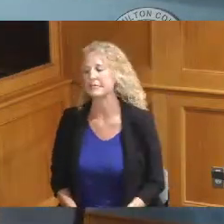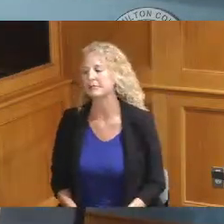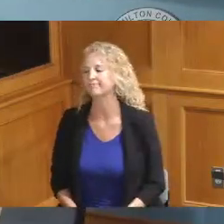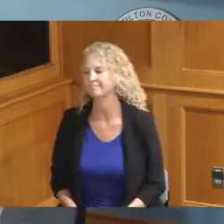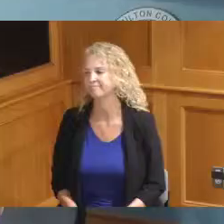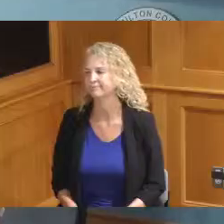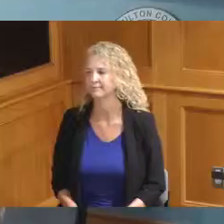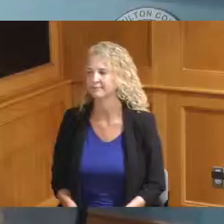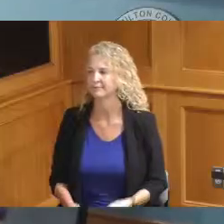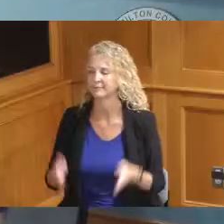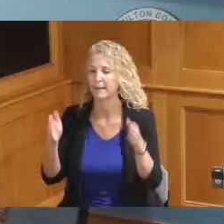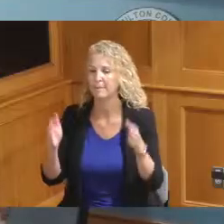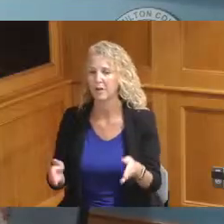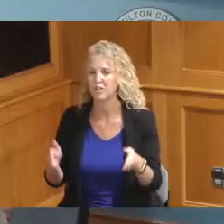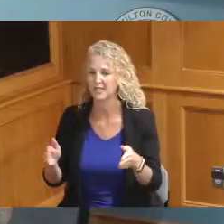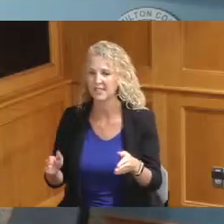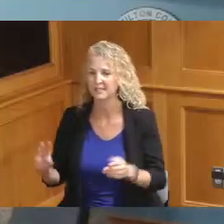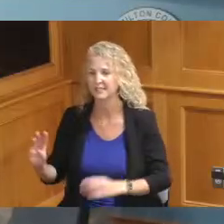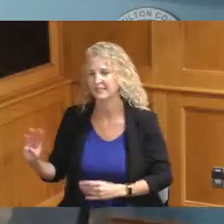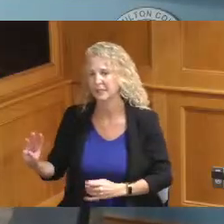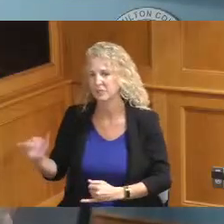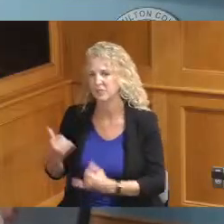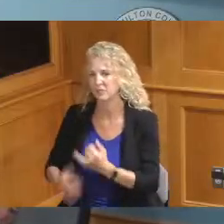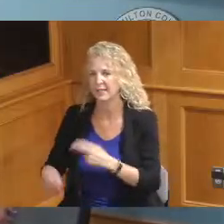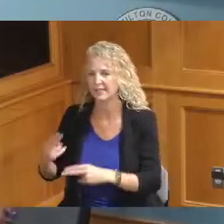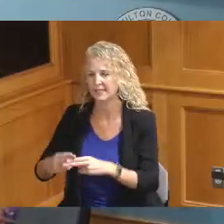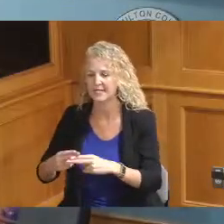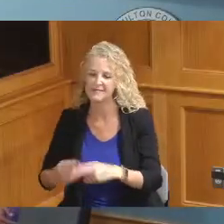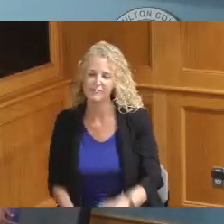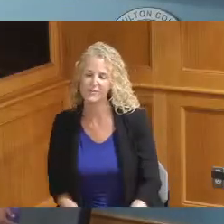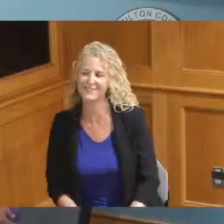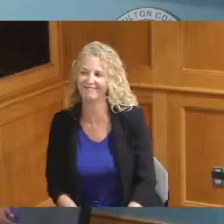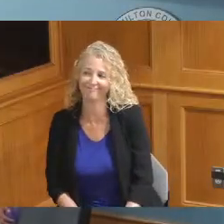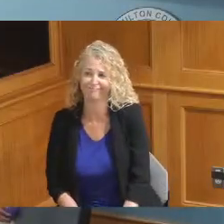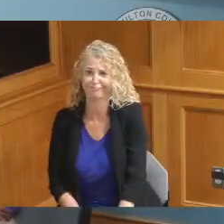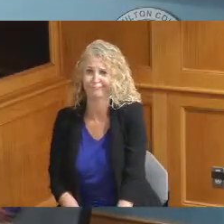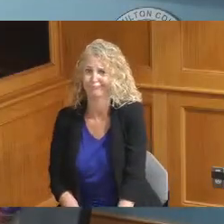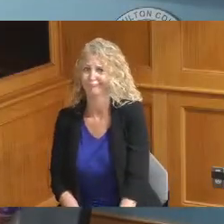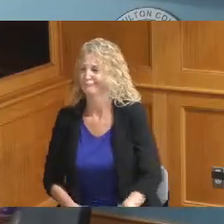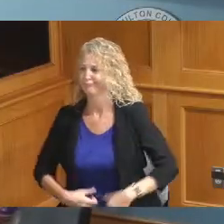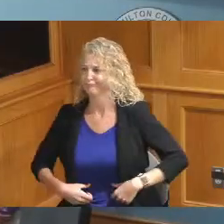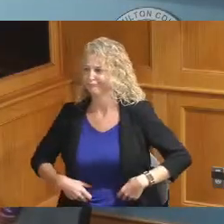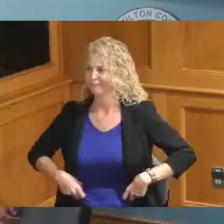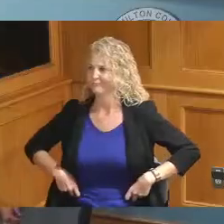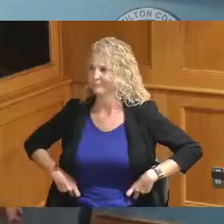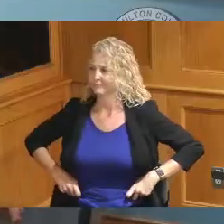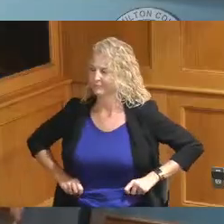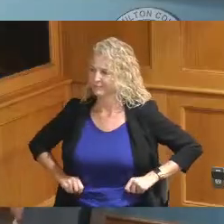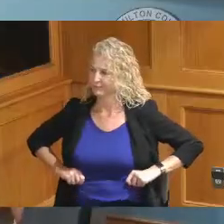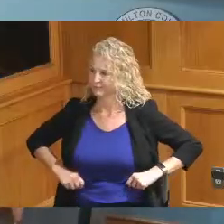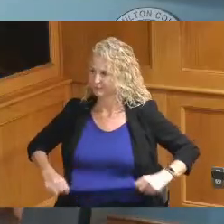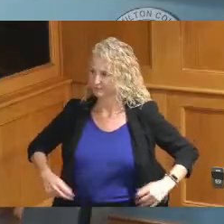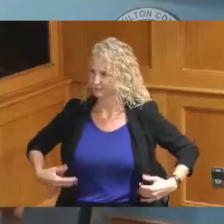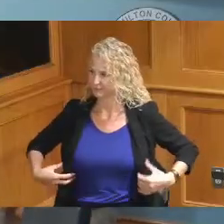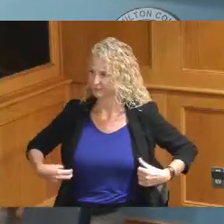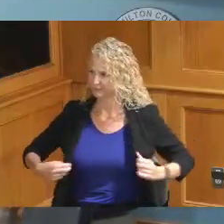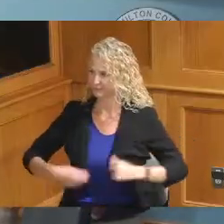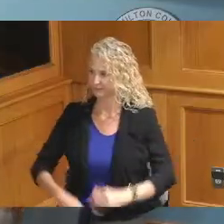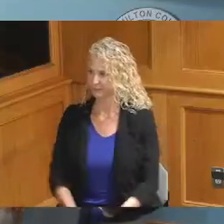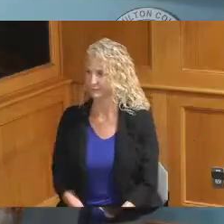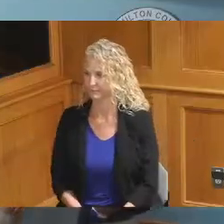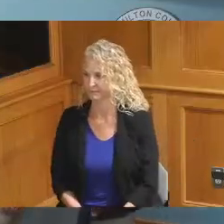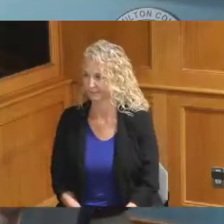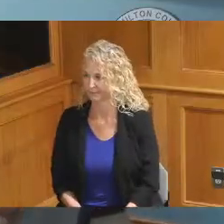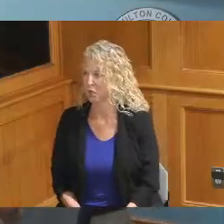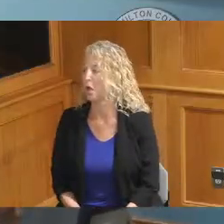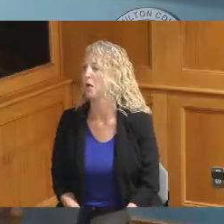Welcome. Come on through. Yeah, you can come on down that way a little She's going bit. to ask you to balance. Okay.